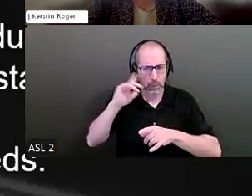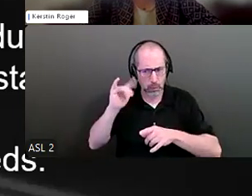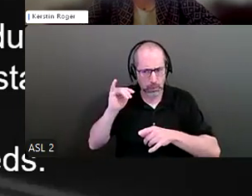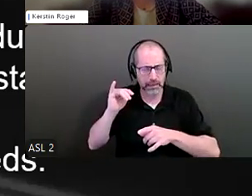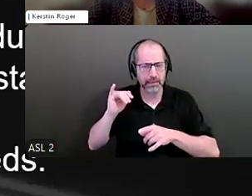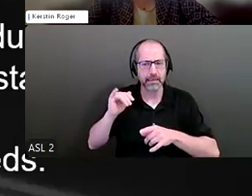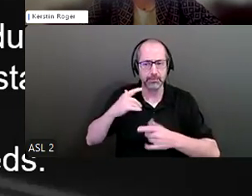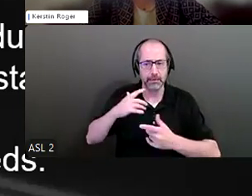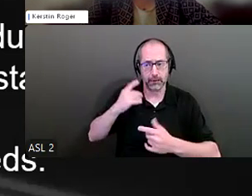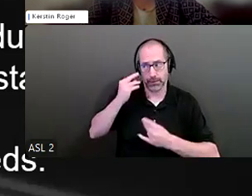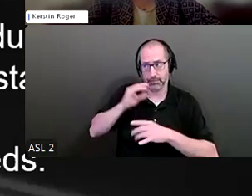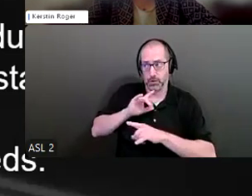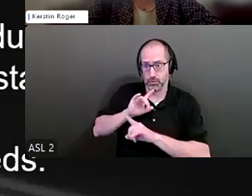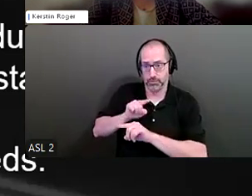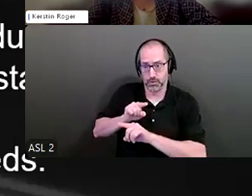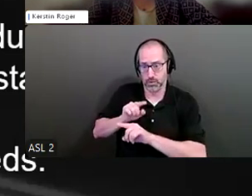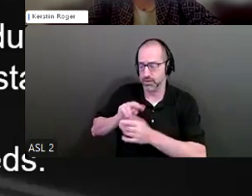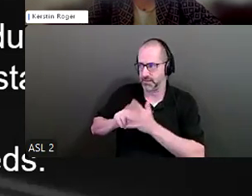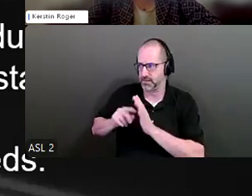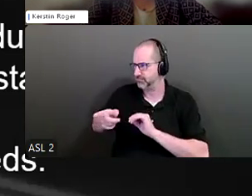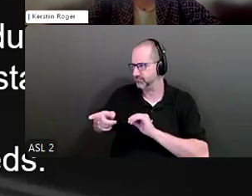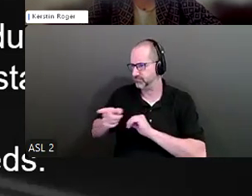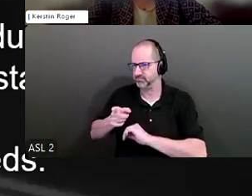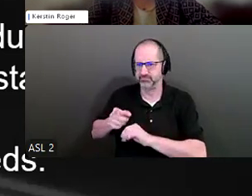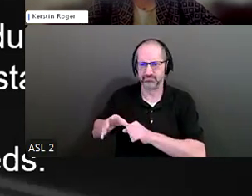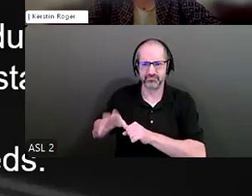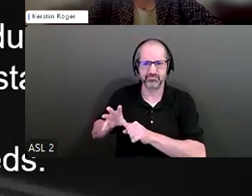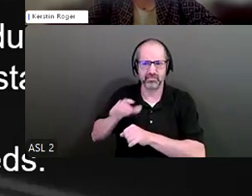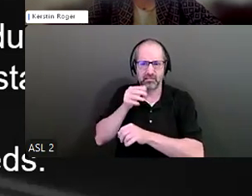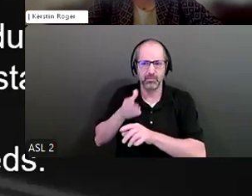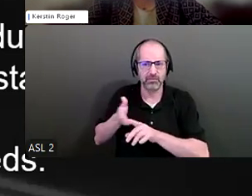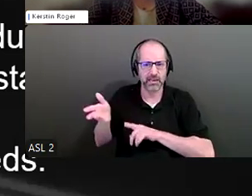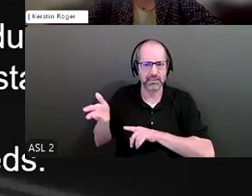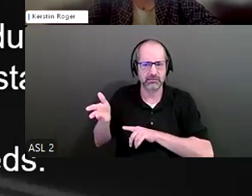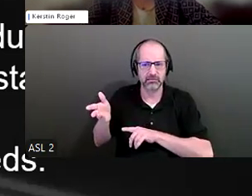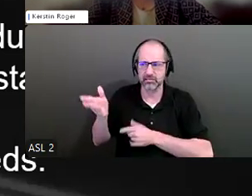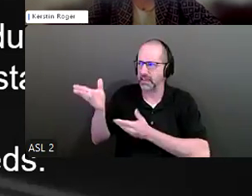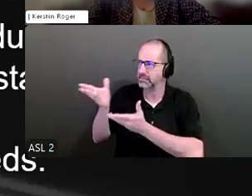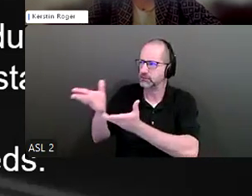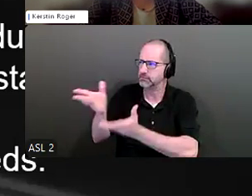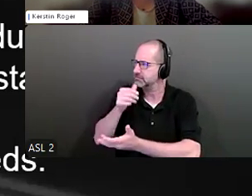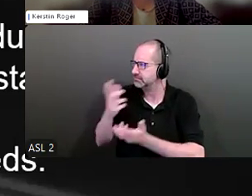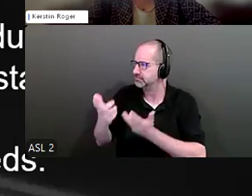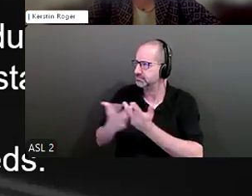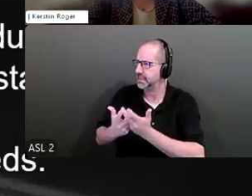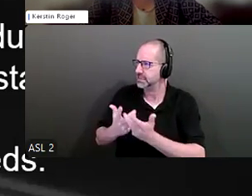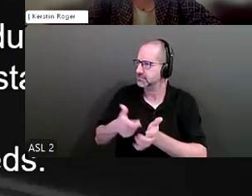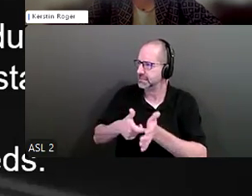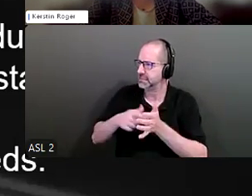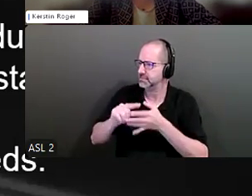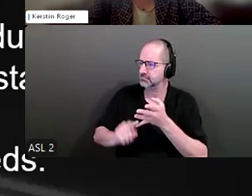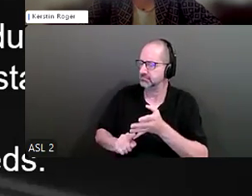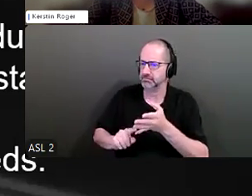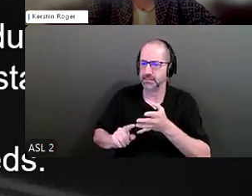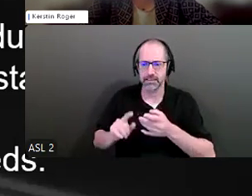of reporting, they're met with unprofessionalism, and the services don't directly meet their specific needs. They have a lack of confidence in